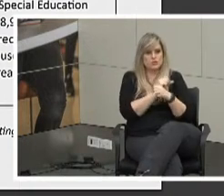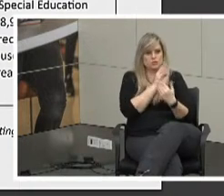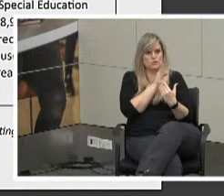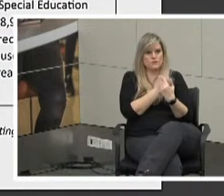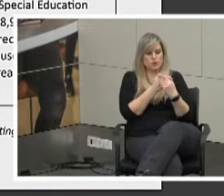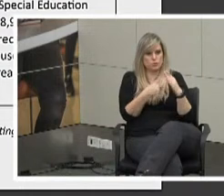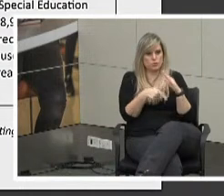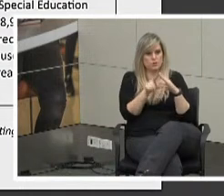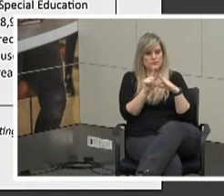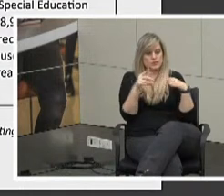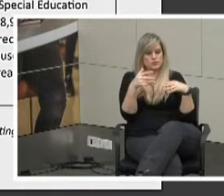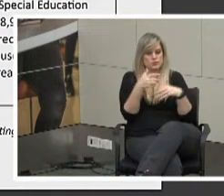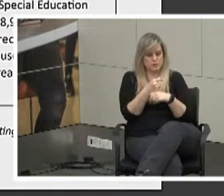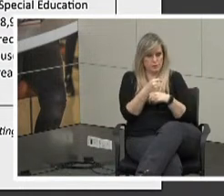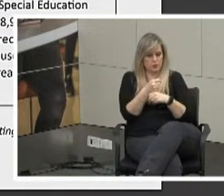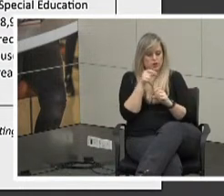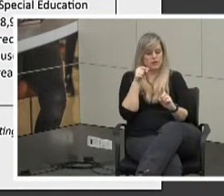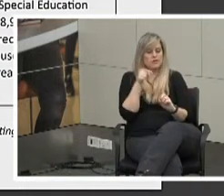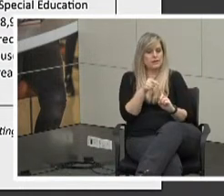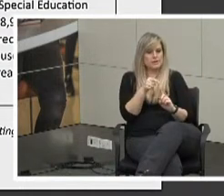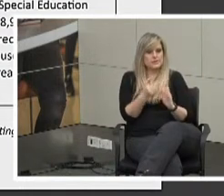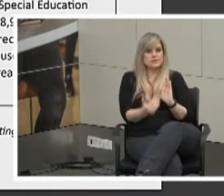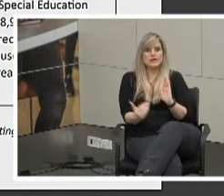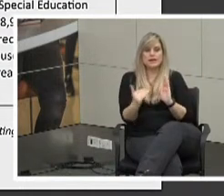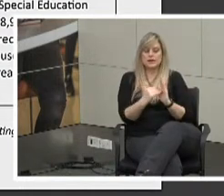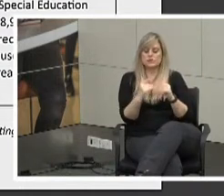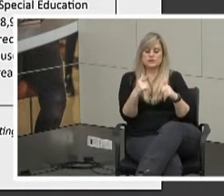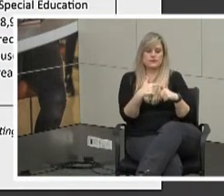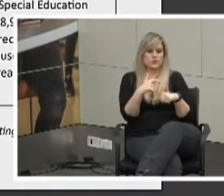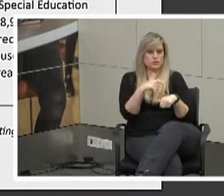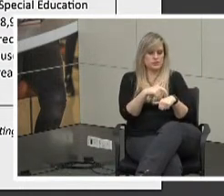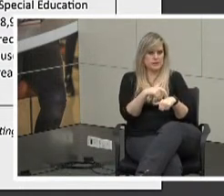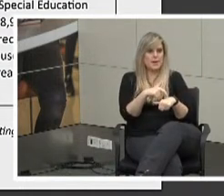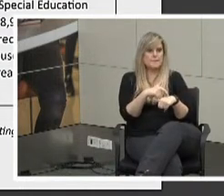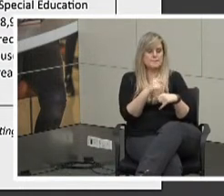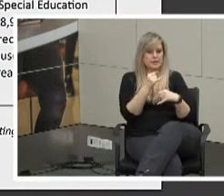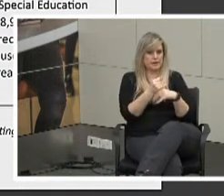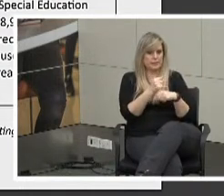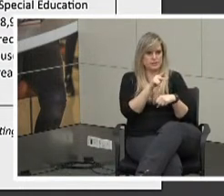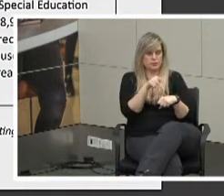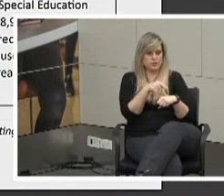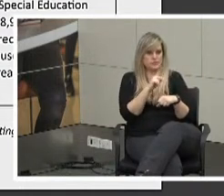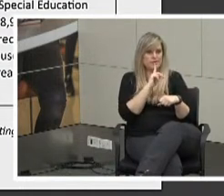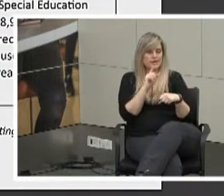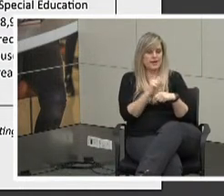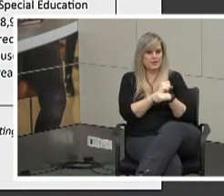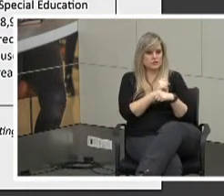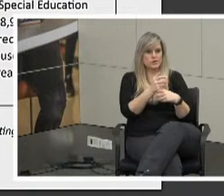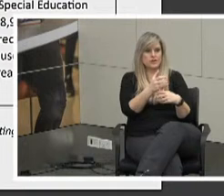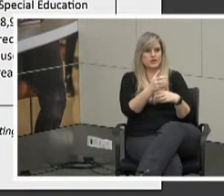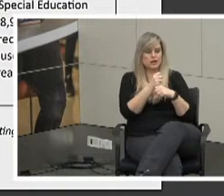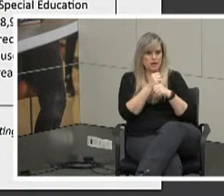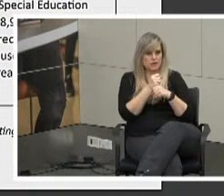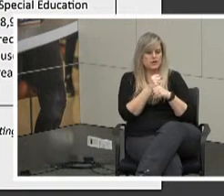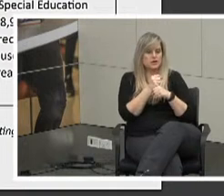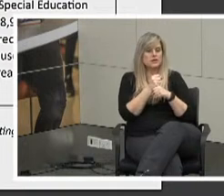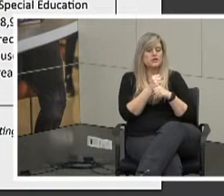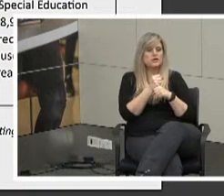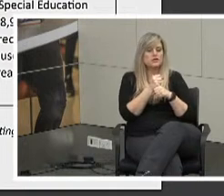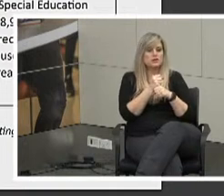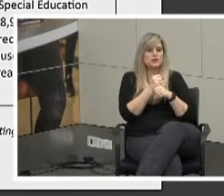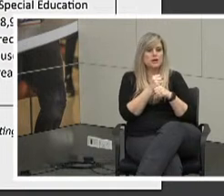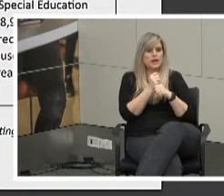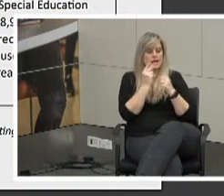review summary this again was another another first for our campus principles to actually get a